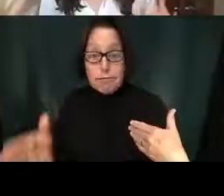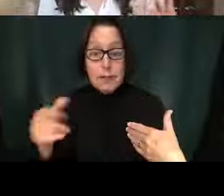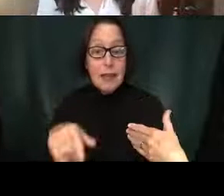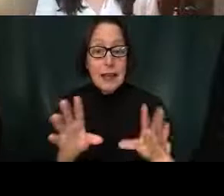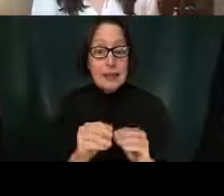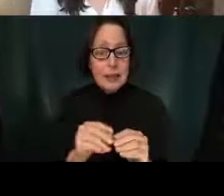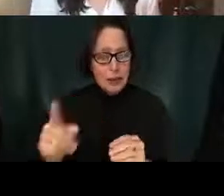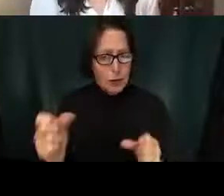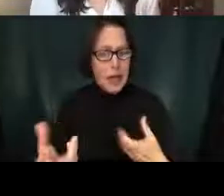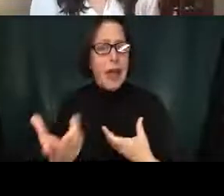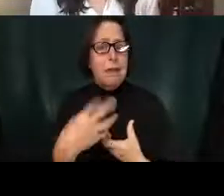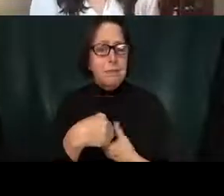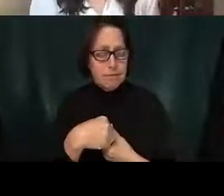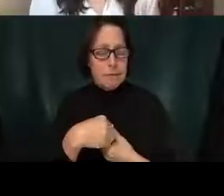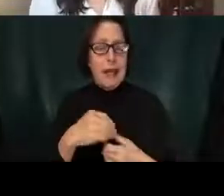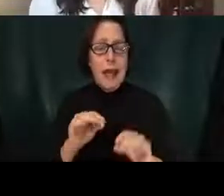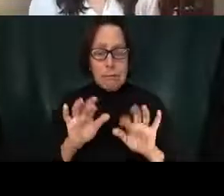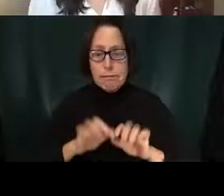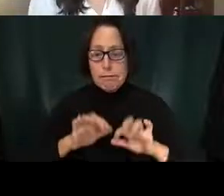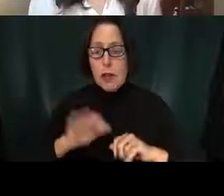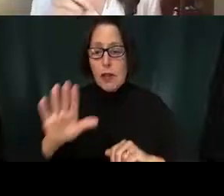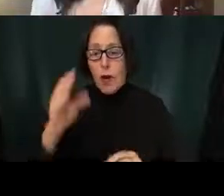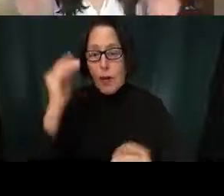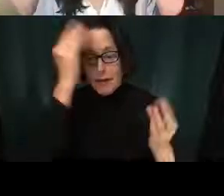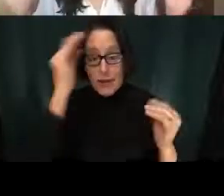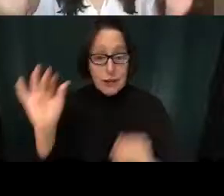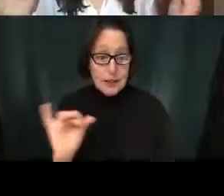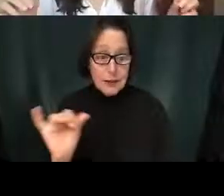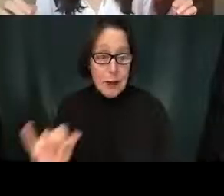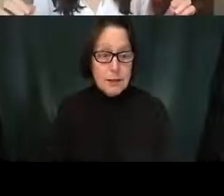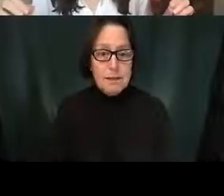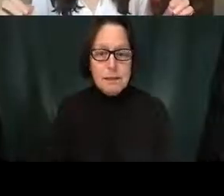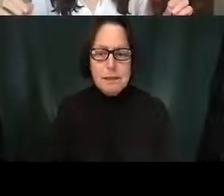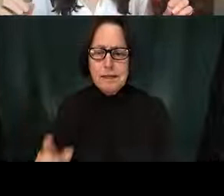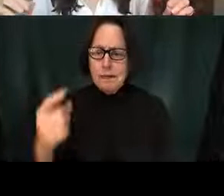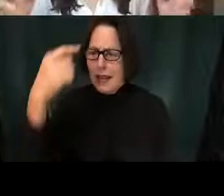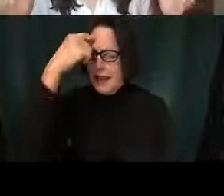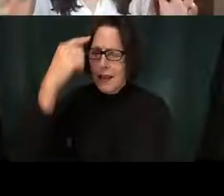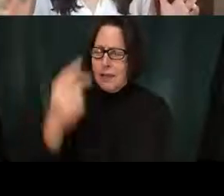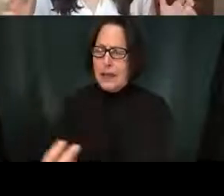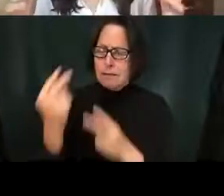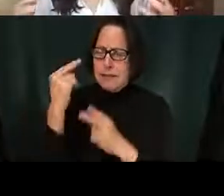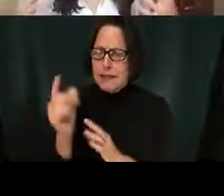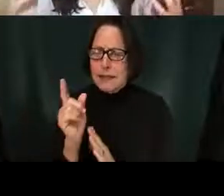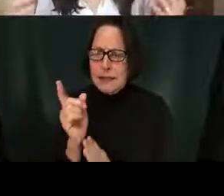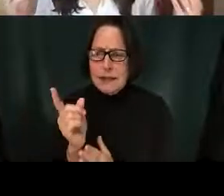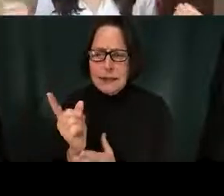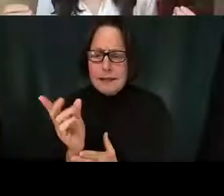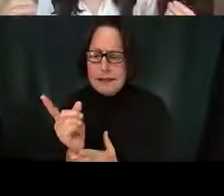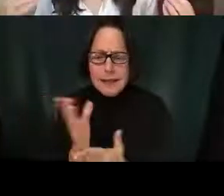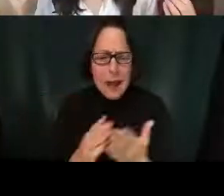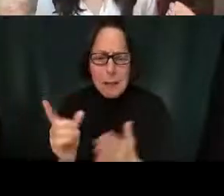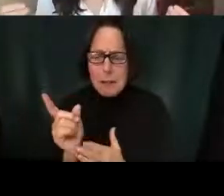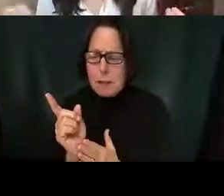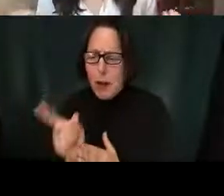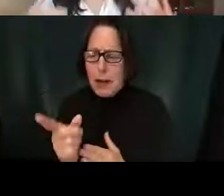you to engage and put your reflections in as well. So think of a moment in time that you felt